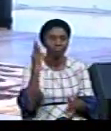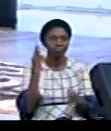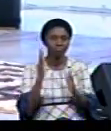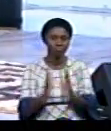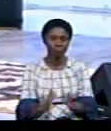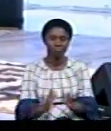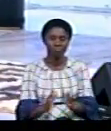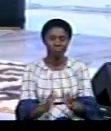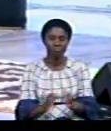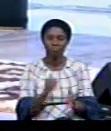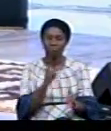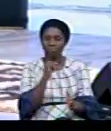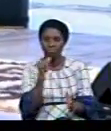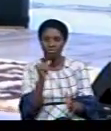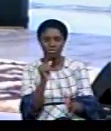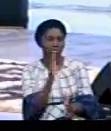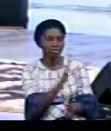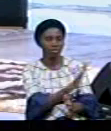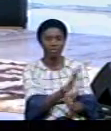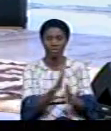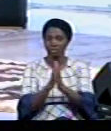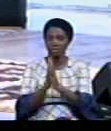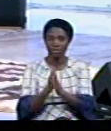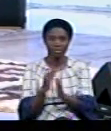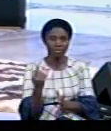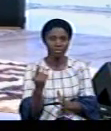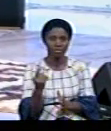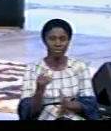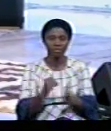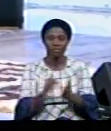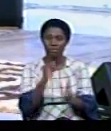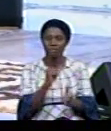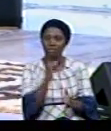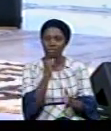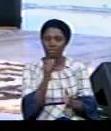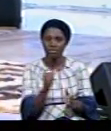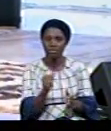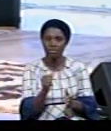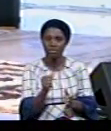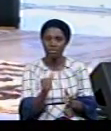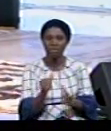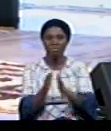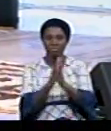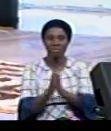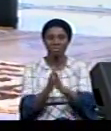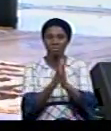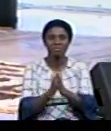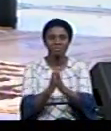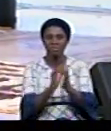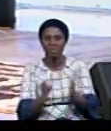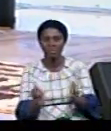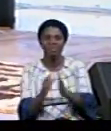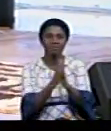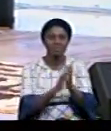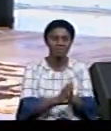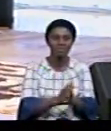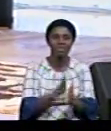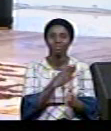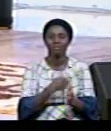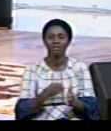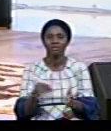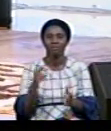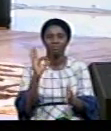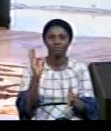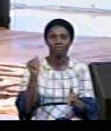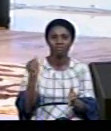his prayer alone. It's not just praying and praying and fasting. It's the